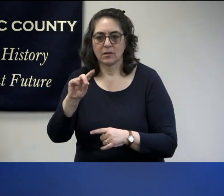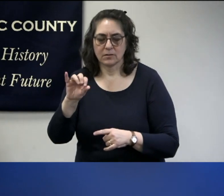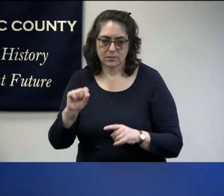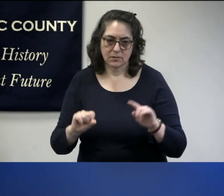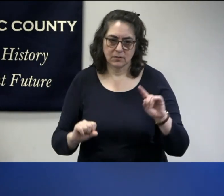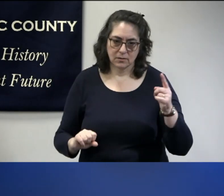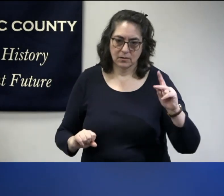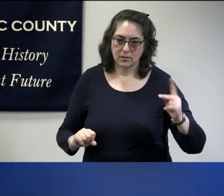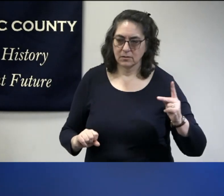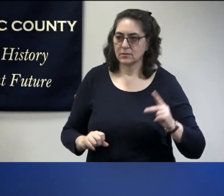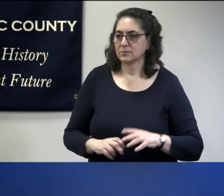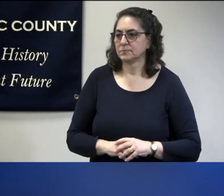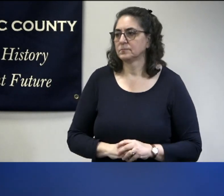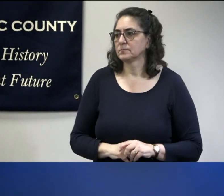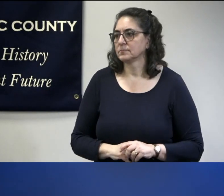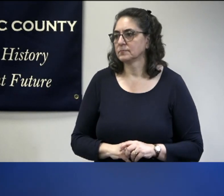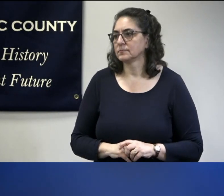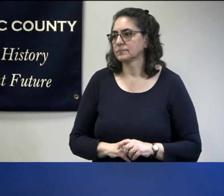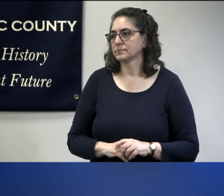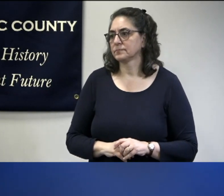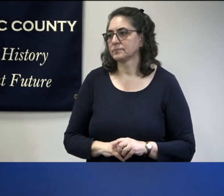Second.